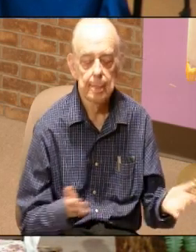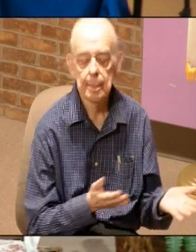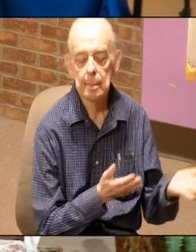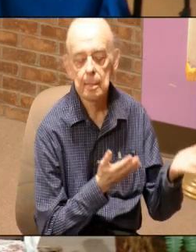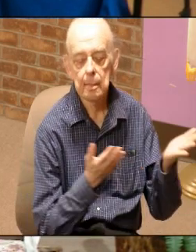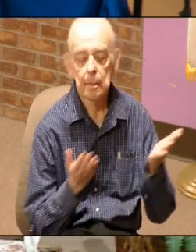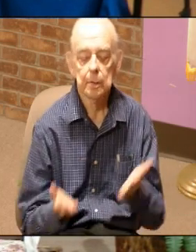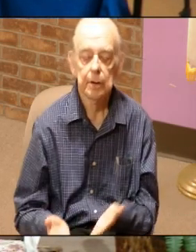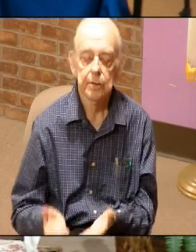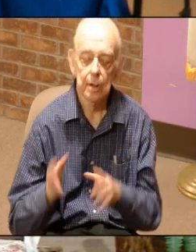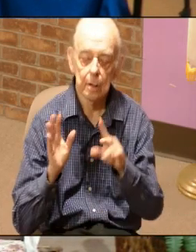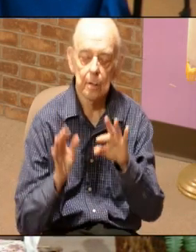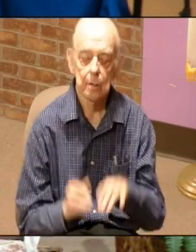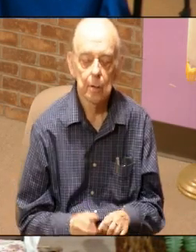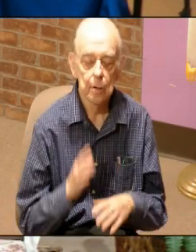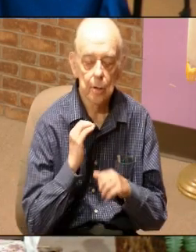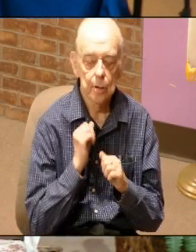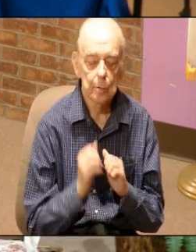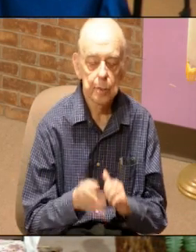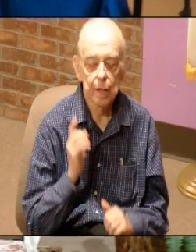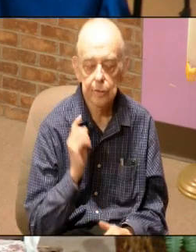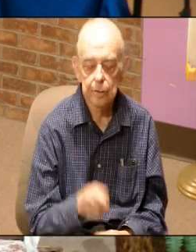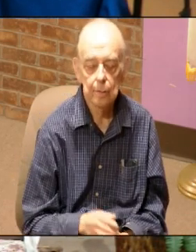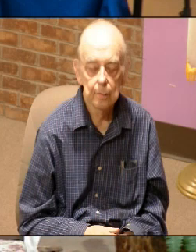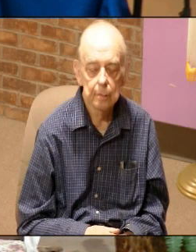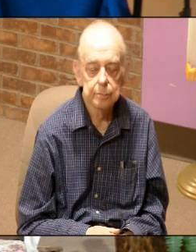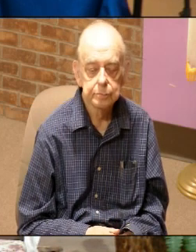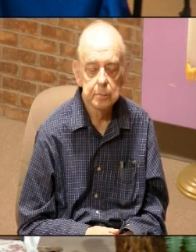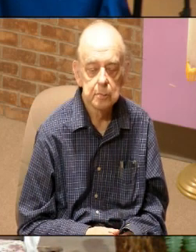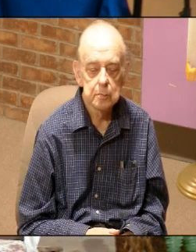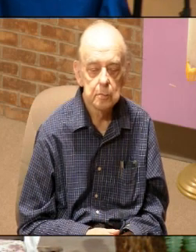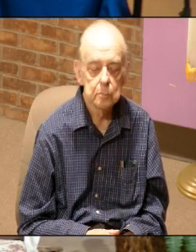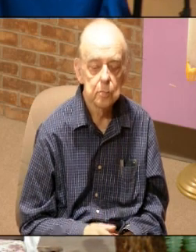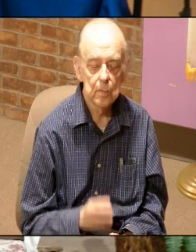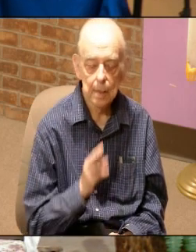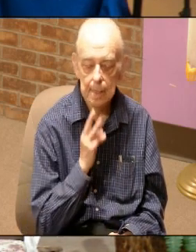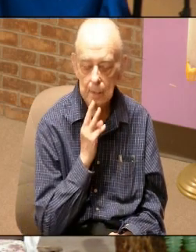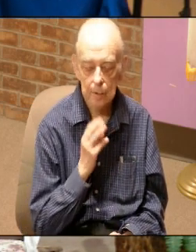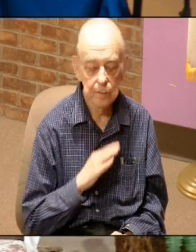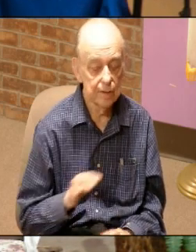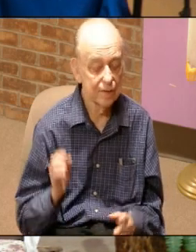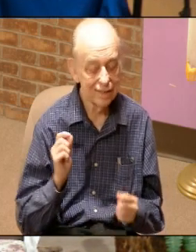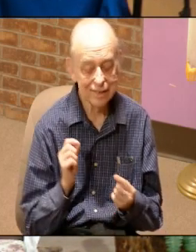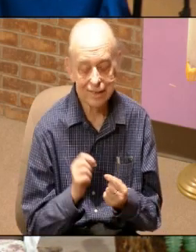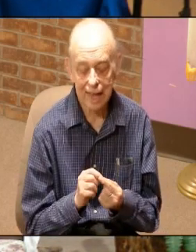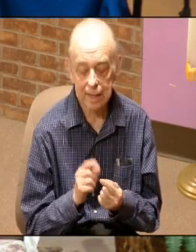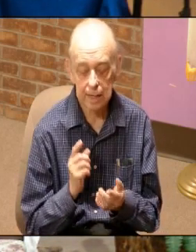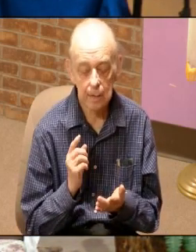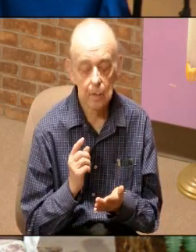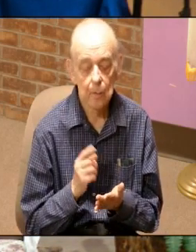brings out the rain to bless you. So the widow does exactly what